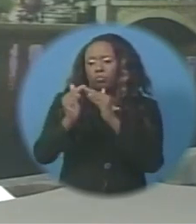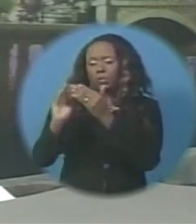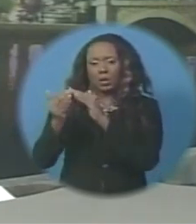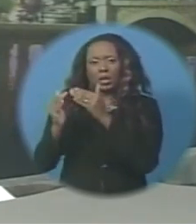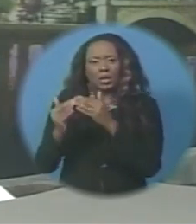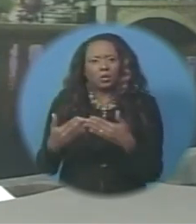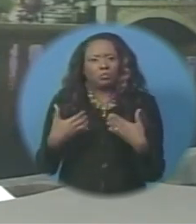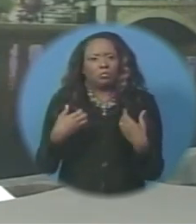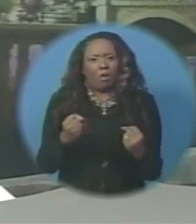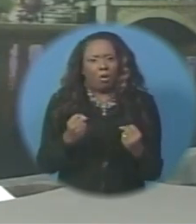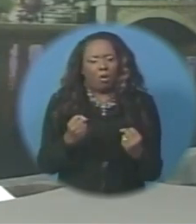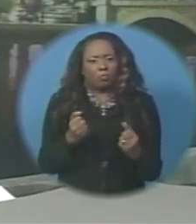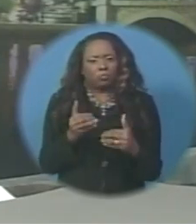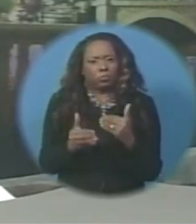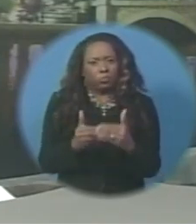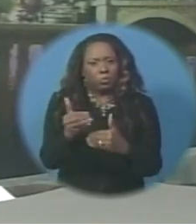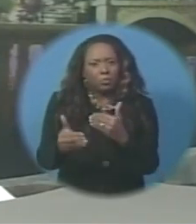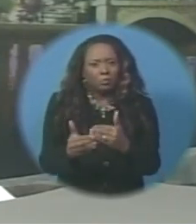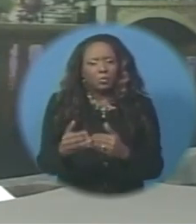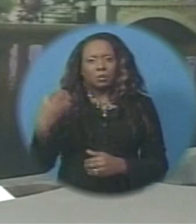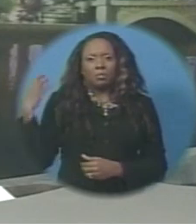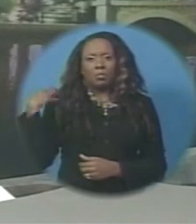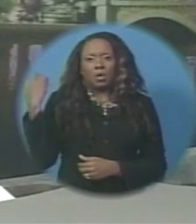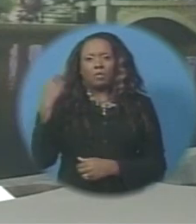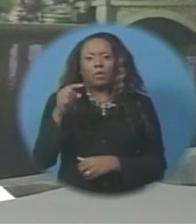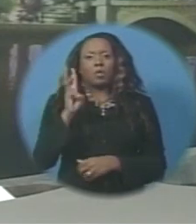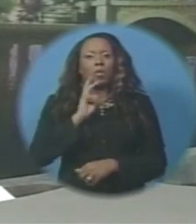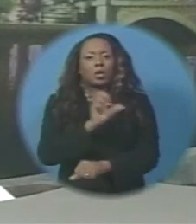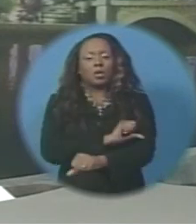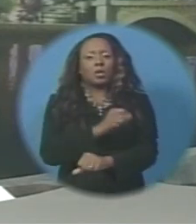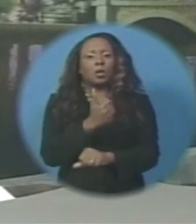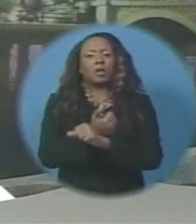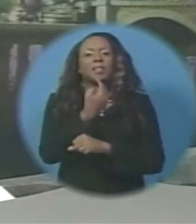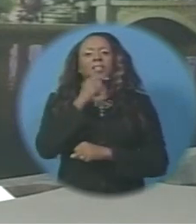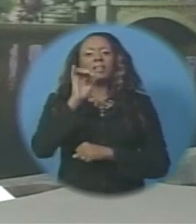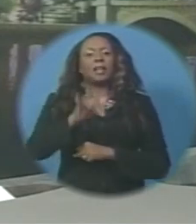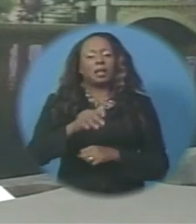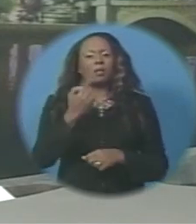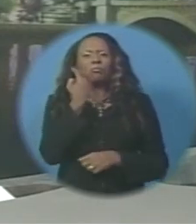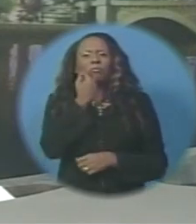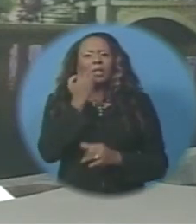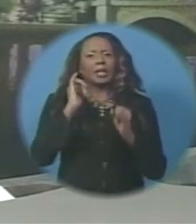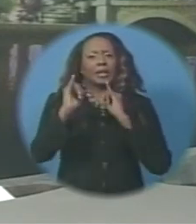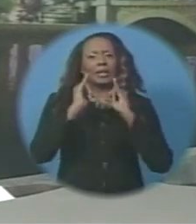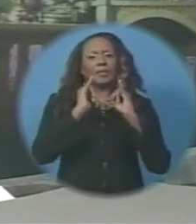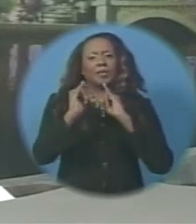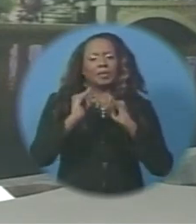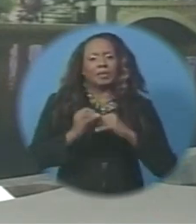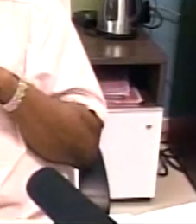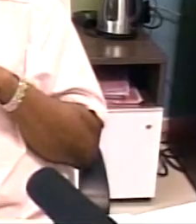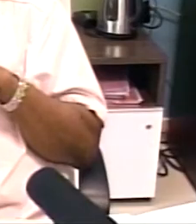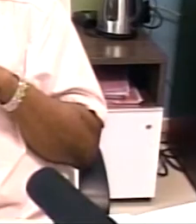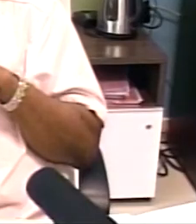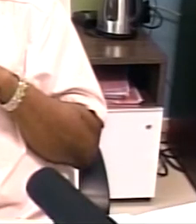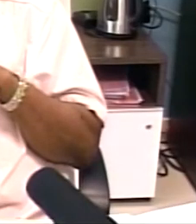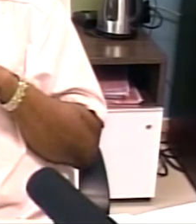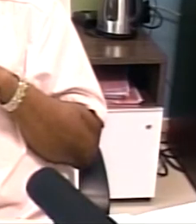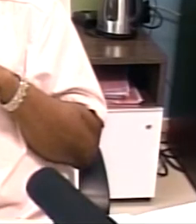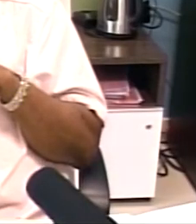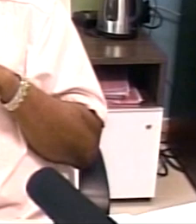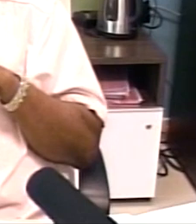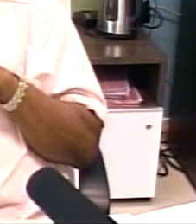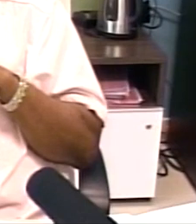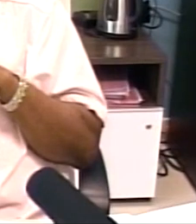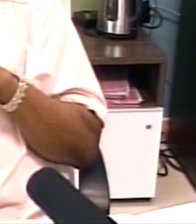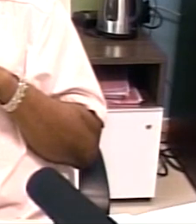update from Chairman of the Barbados Water Authority, Atlee Brathwaite, in his most recent interview with the media. Our resources are